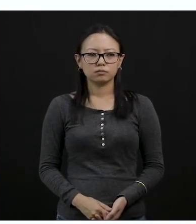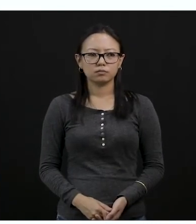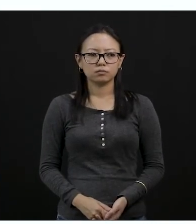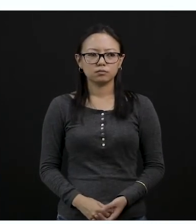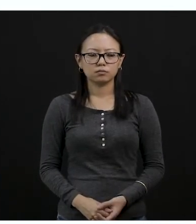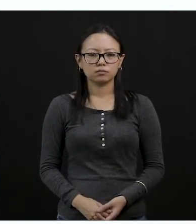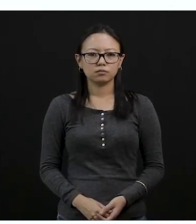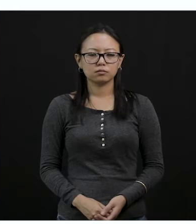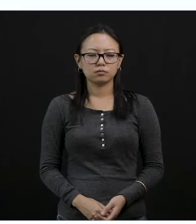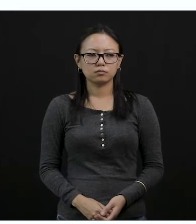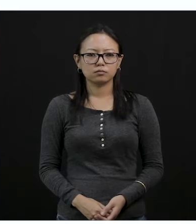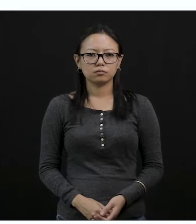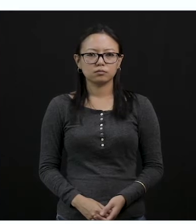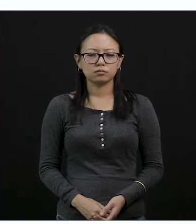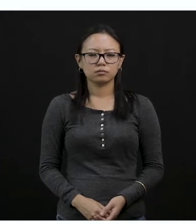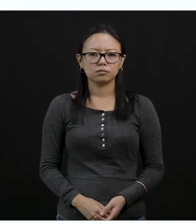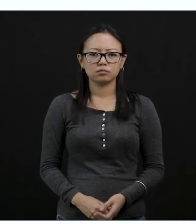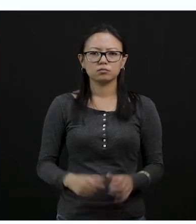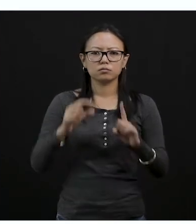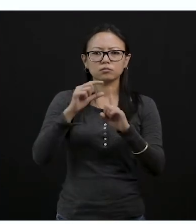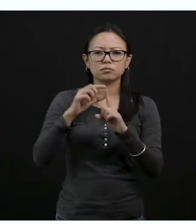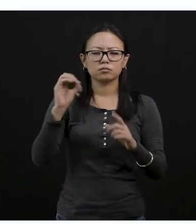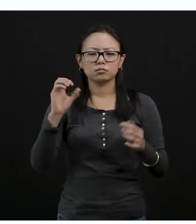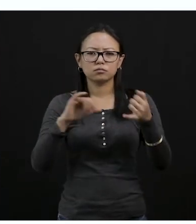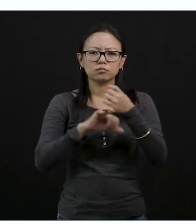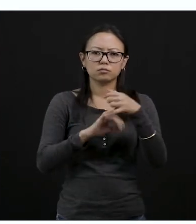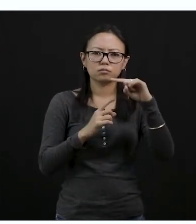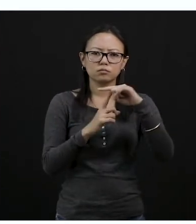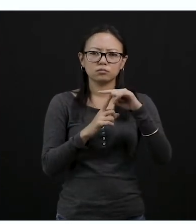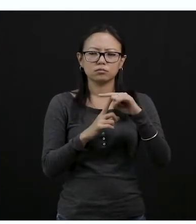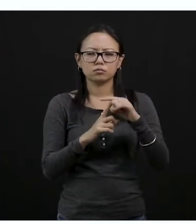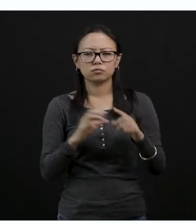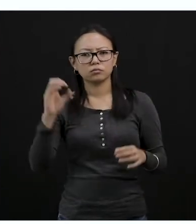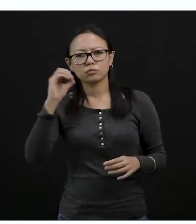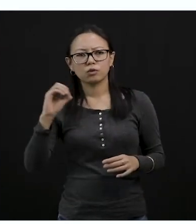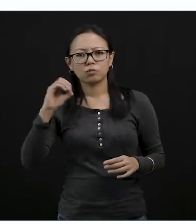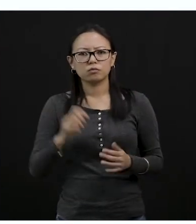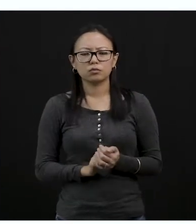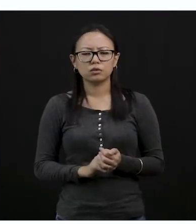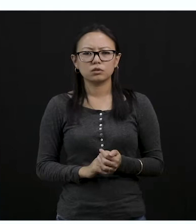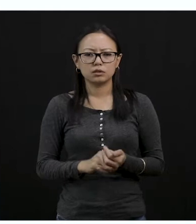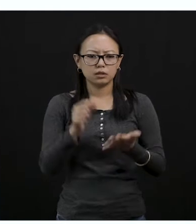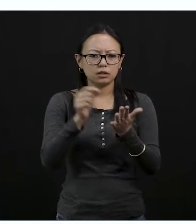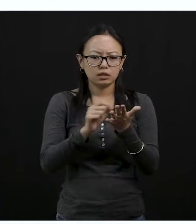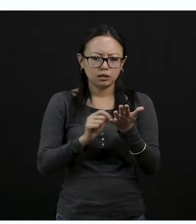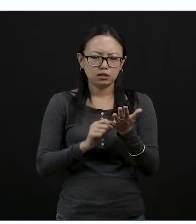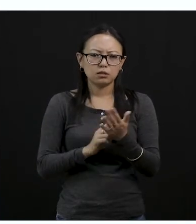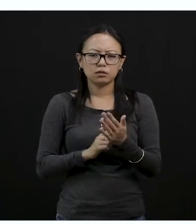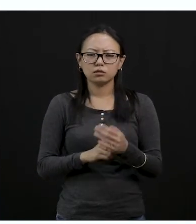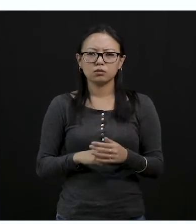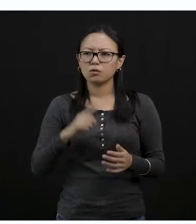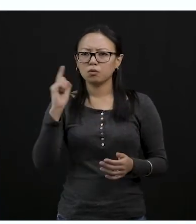Okay, so in the post office, you not only send the letters, but you can also send